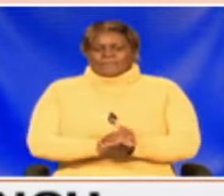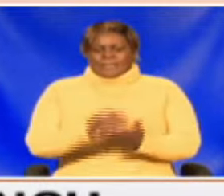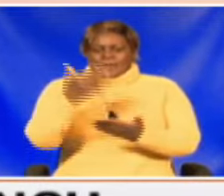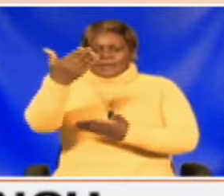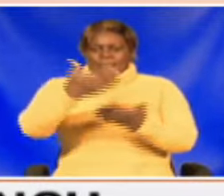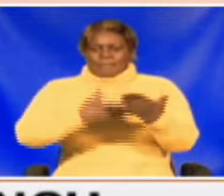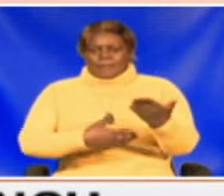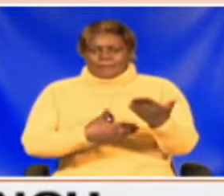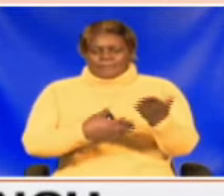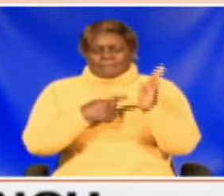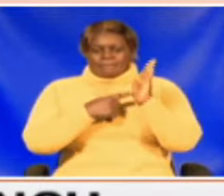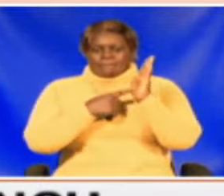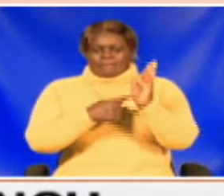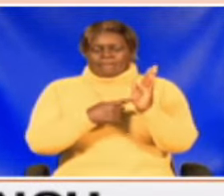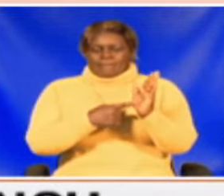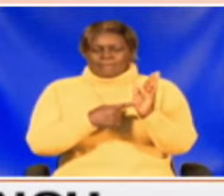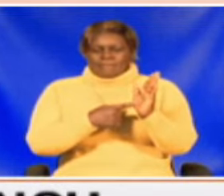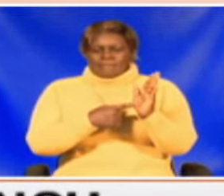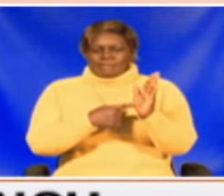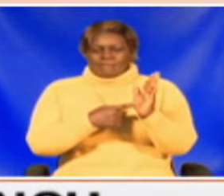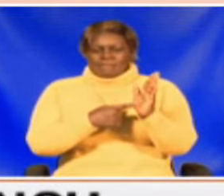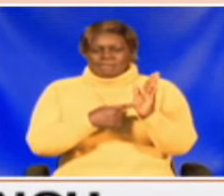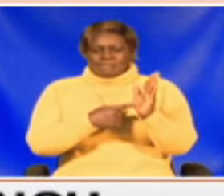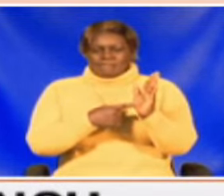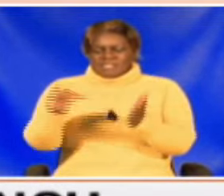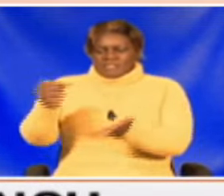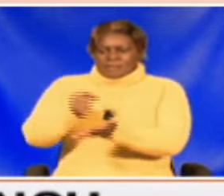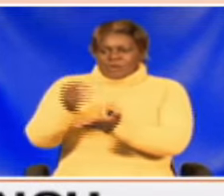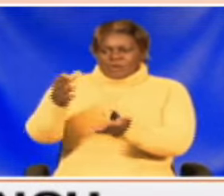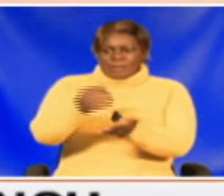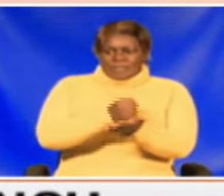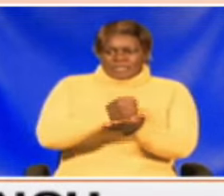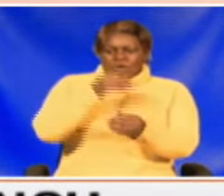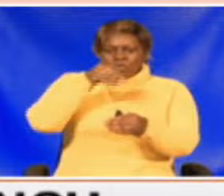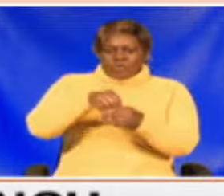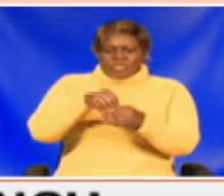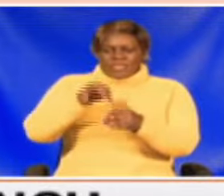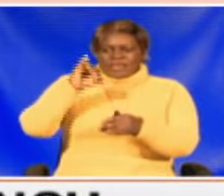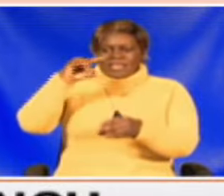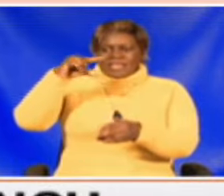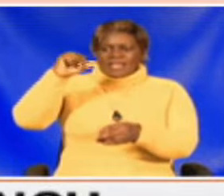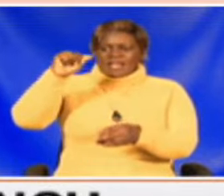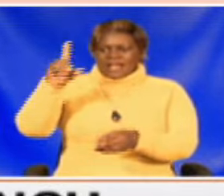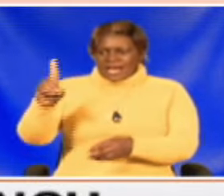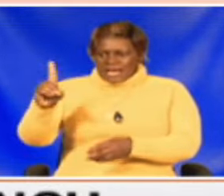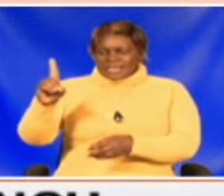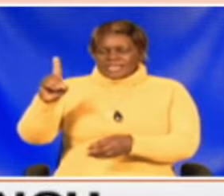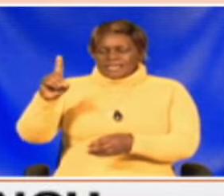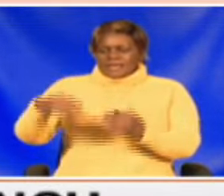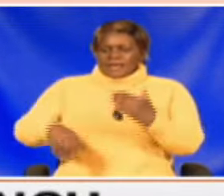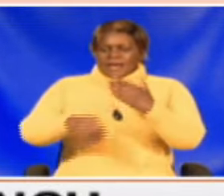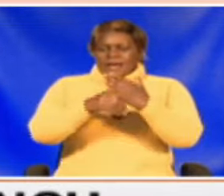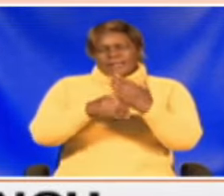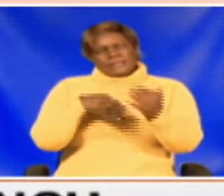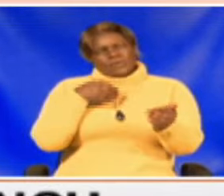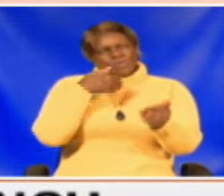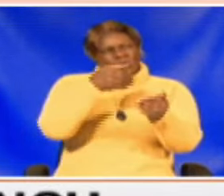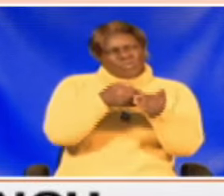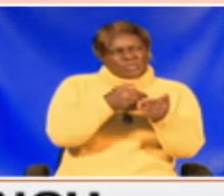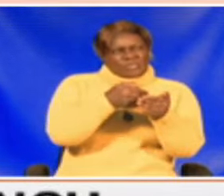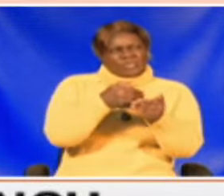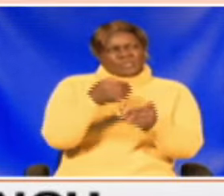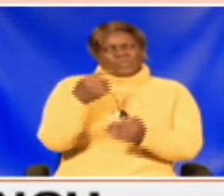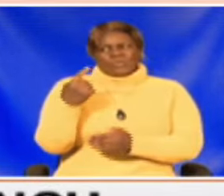was shown that employment rates within the IGAD region increased by about